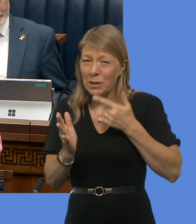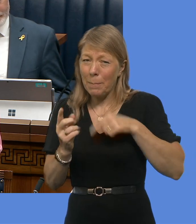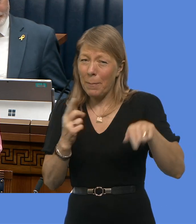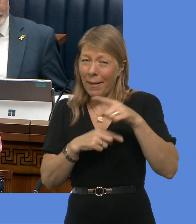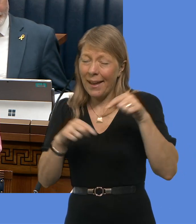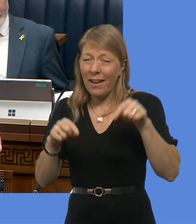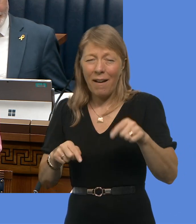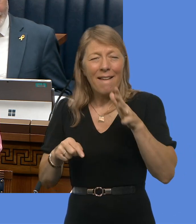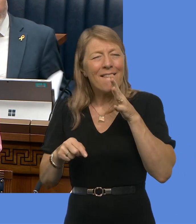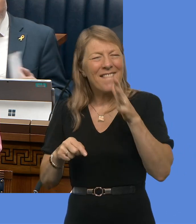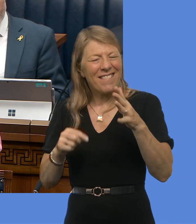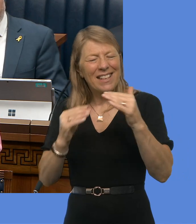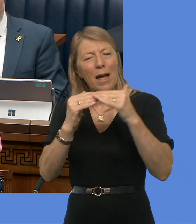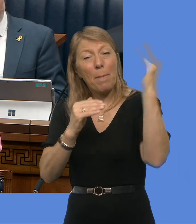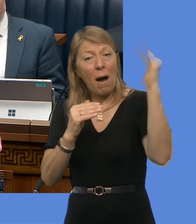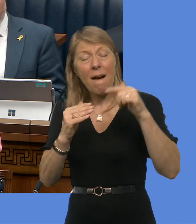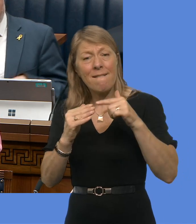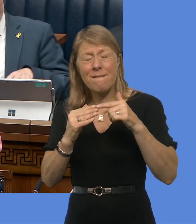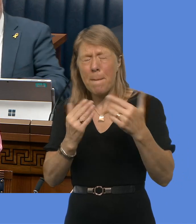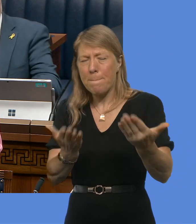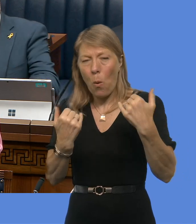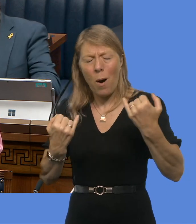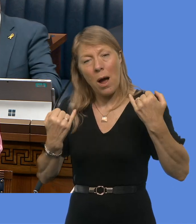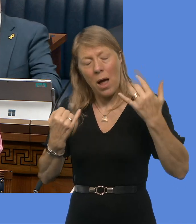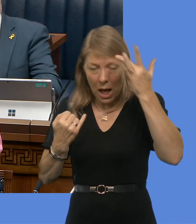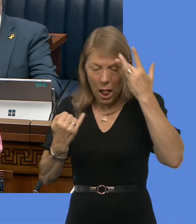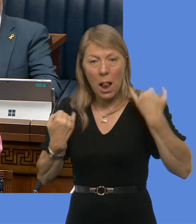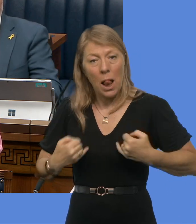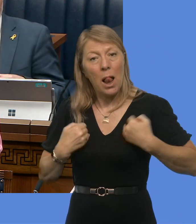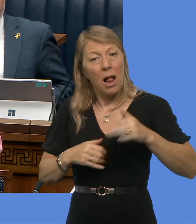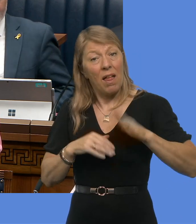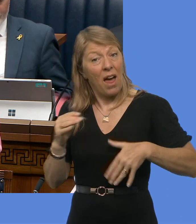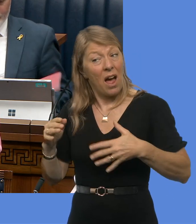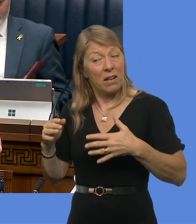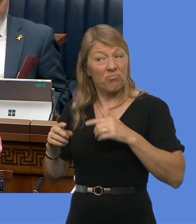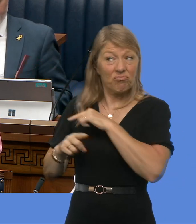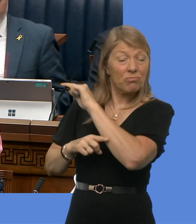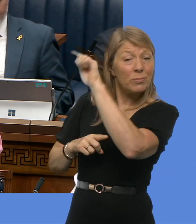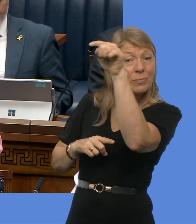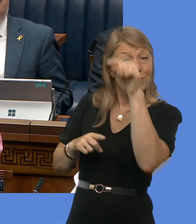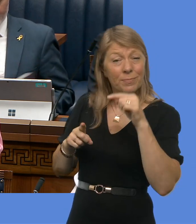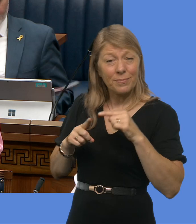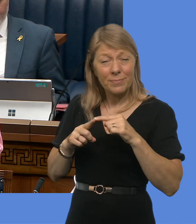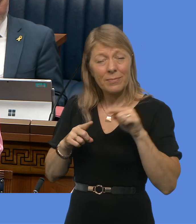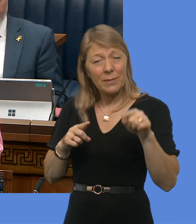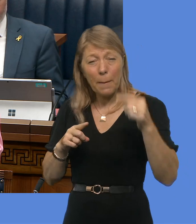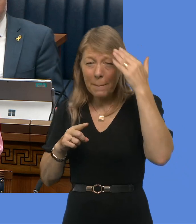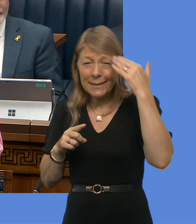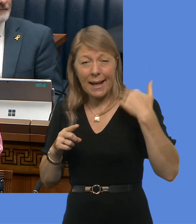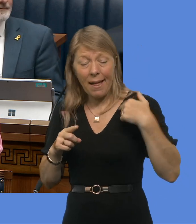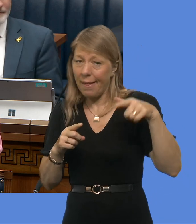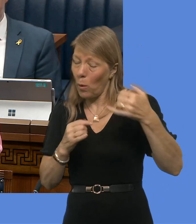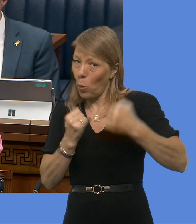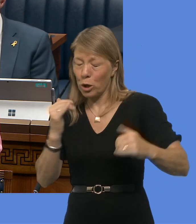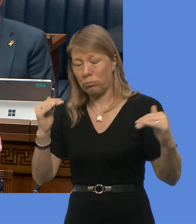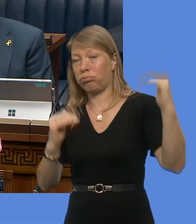that requires medical support and intervention. We've got higher levels of special educational needs, higher levels of mental health challenges that need